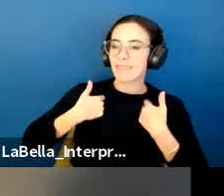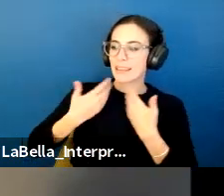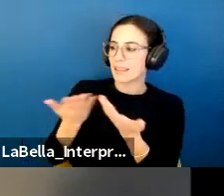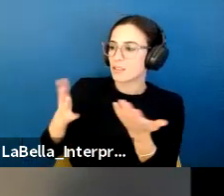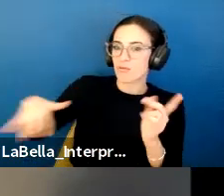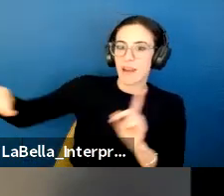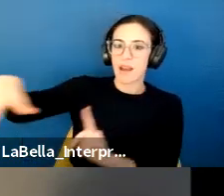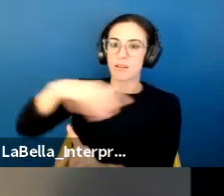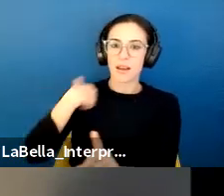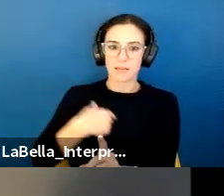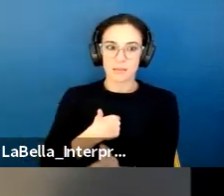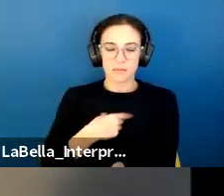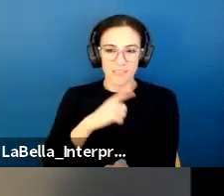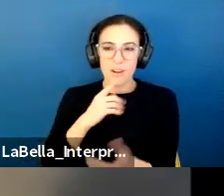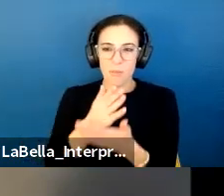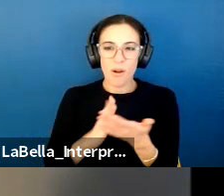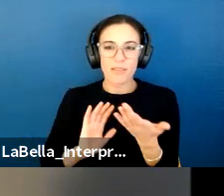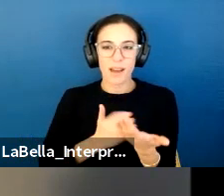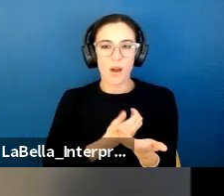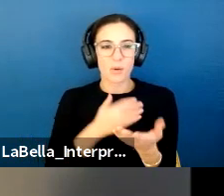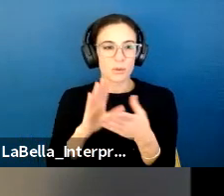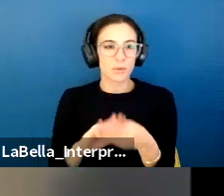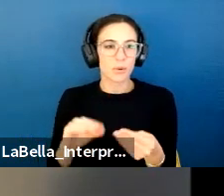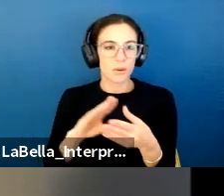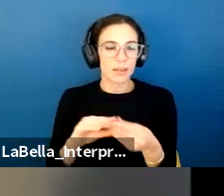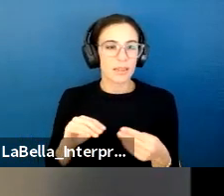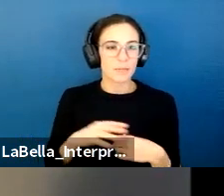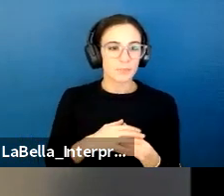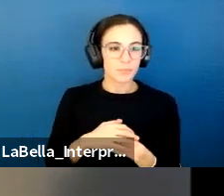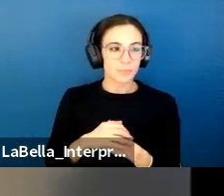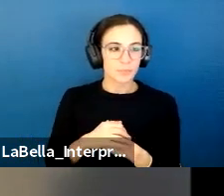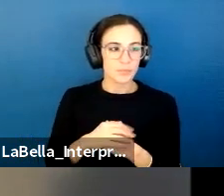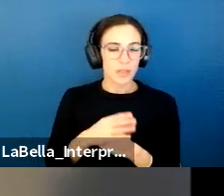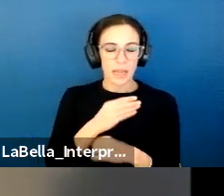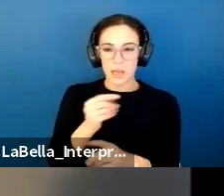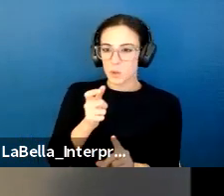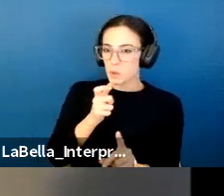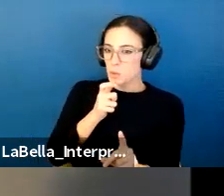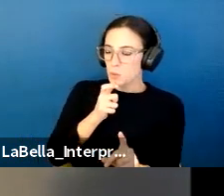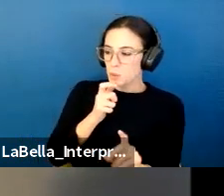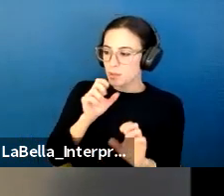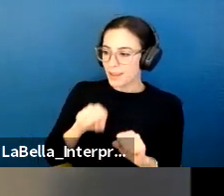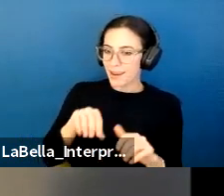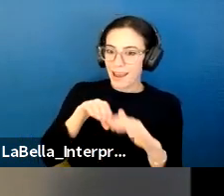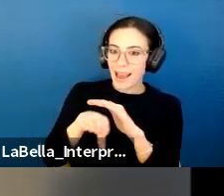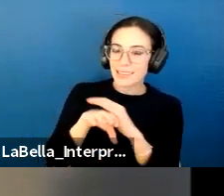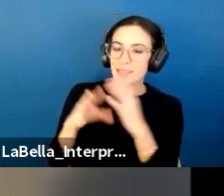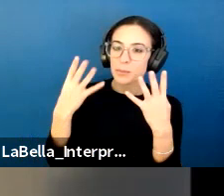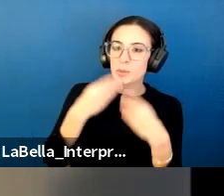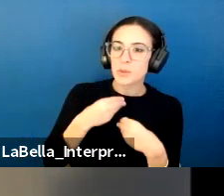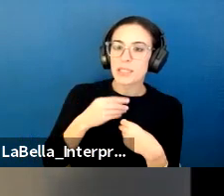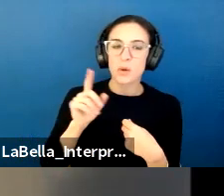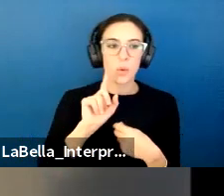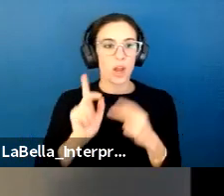a consideration, are part of our story, and who is able to access beauty, where people